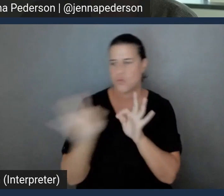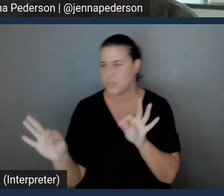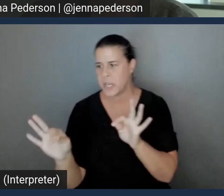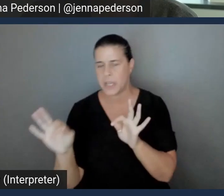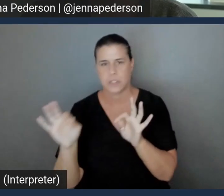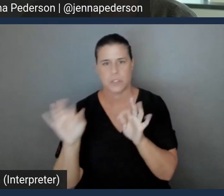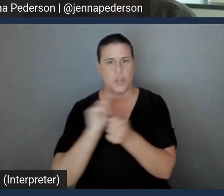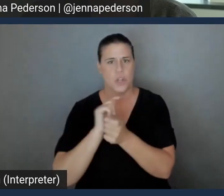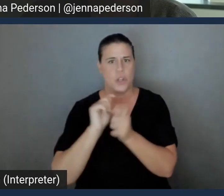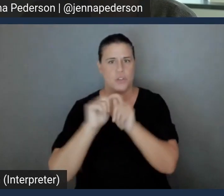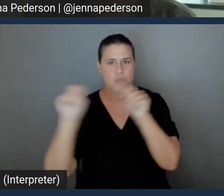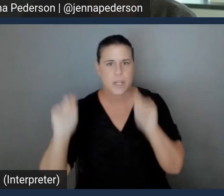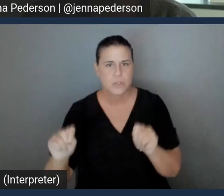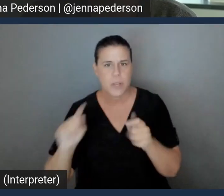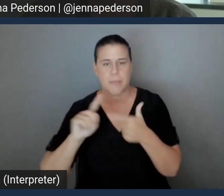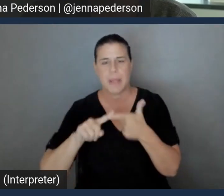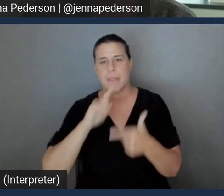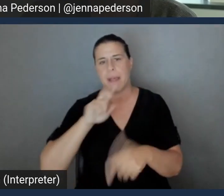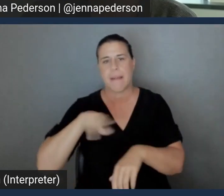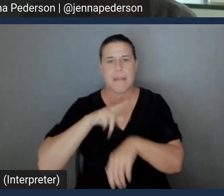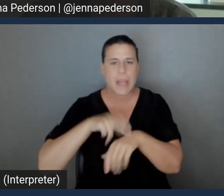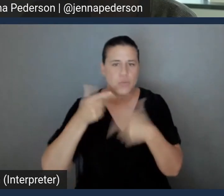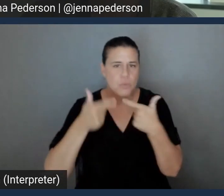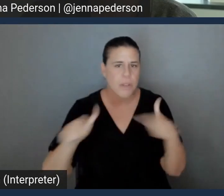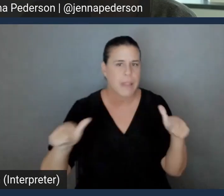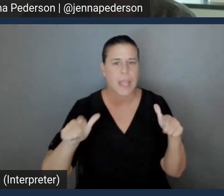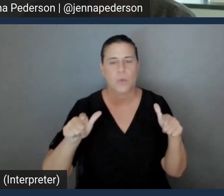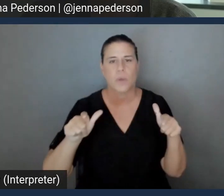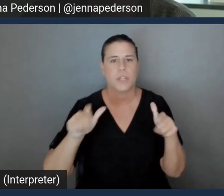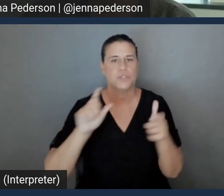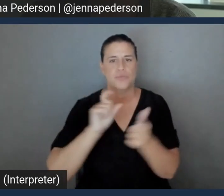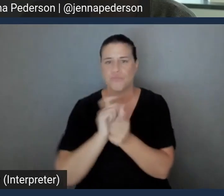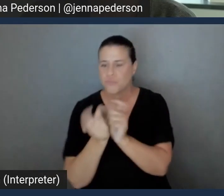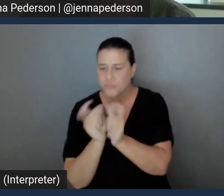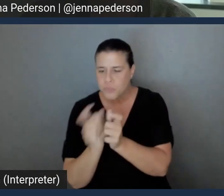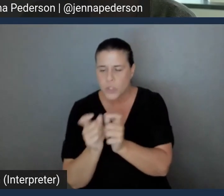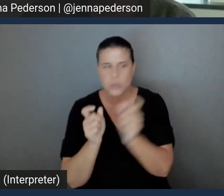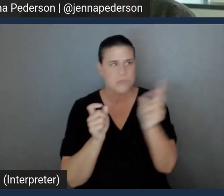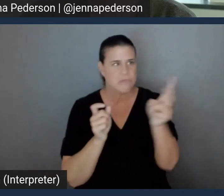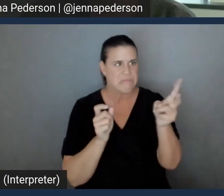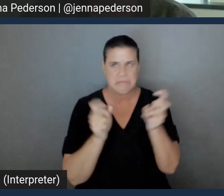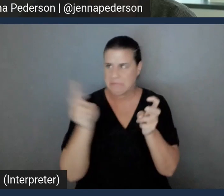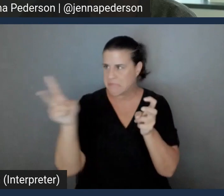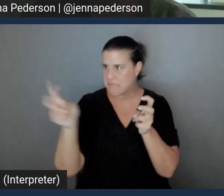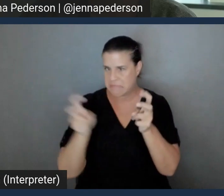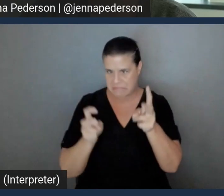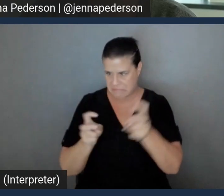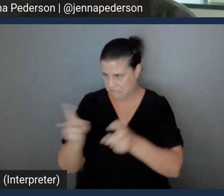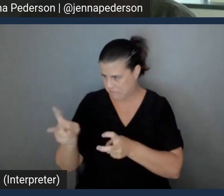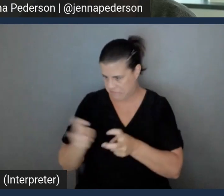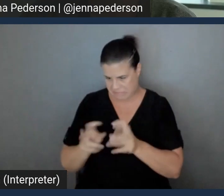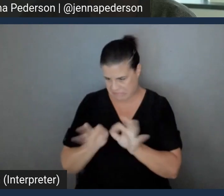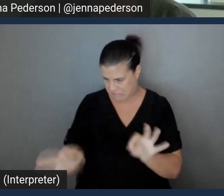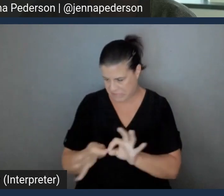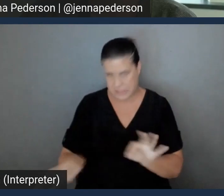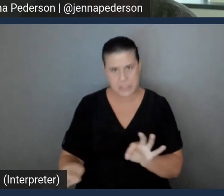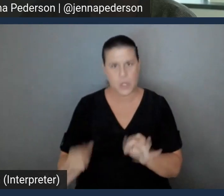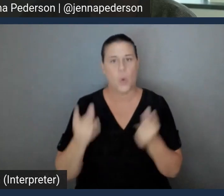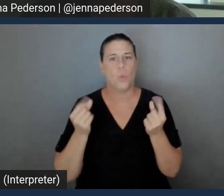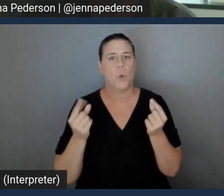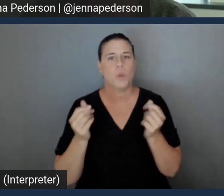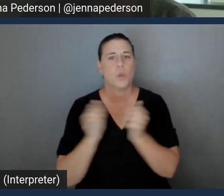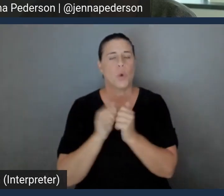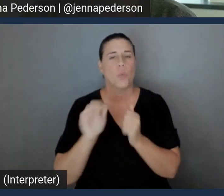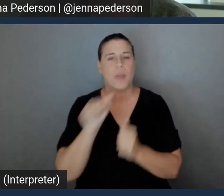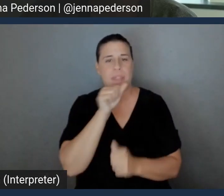and natural language processing services together to extract all of these rich insights. What we've done with Amazon Transcribe